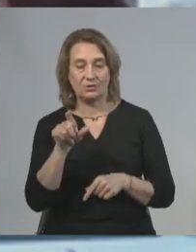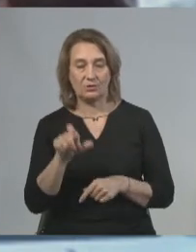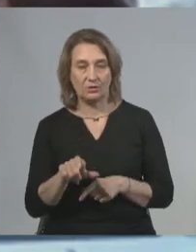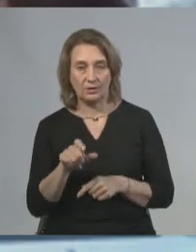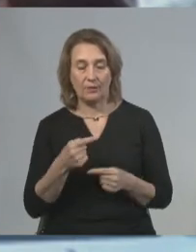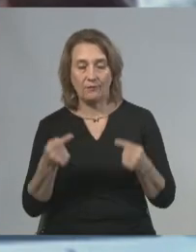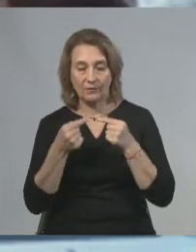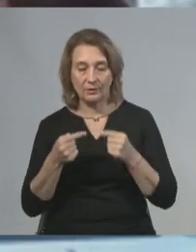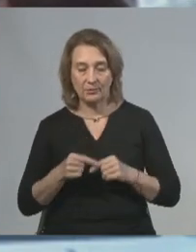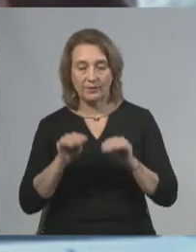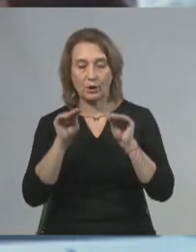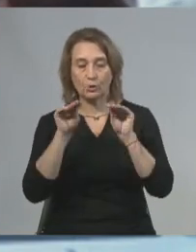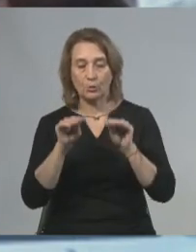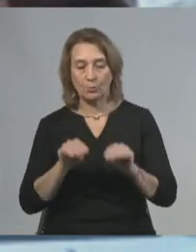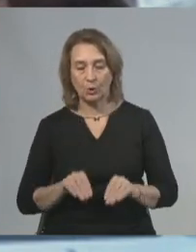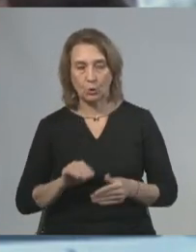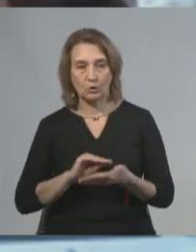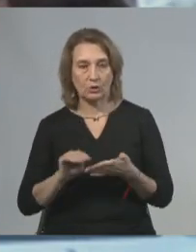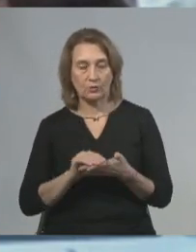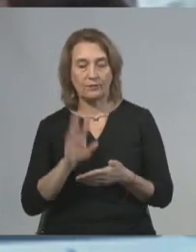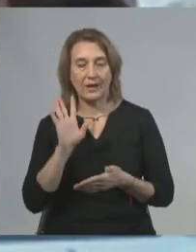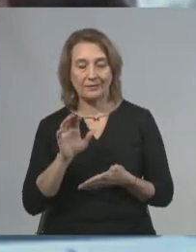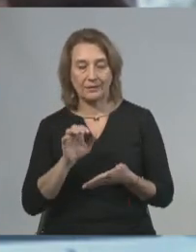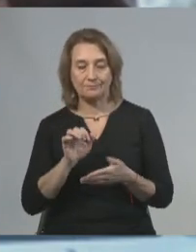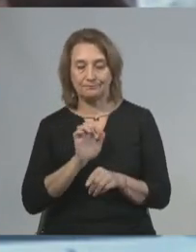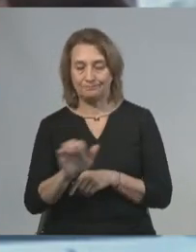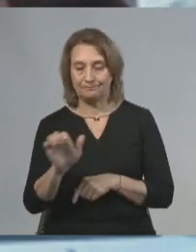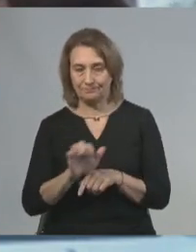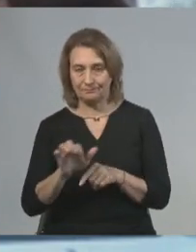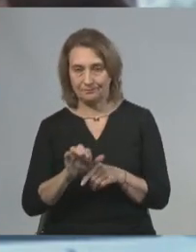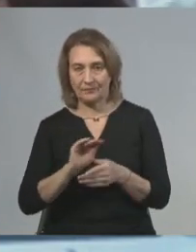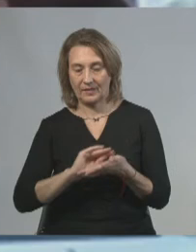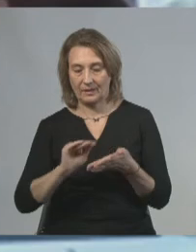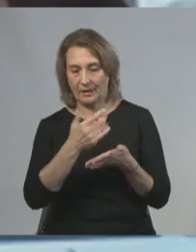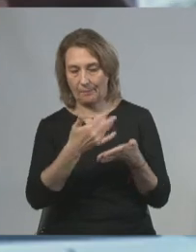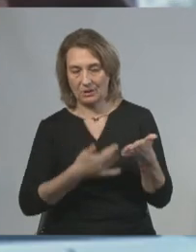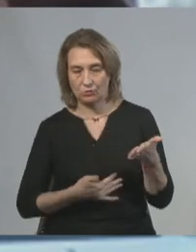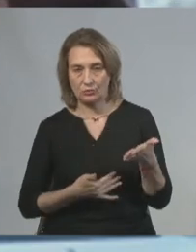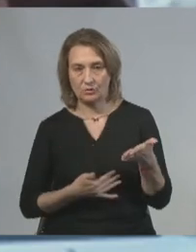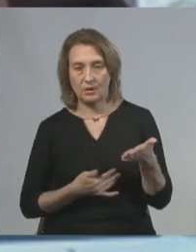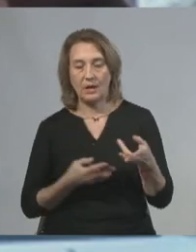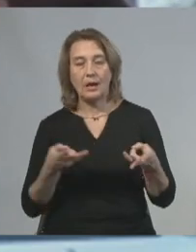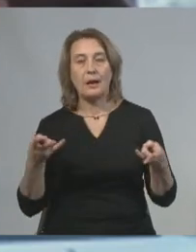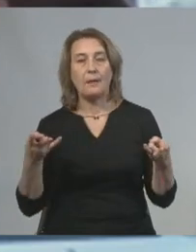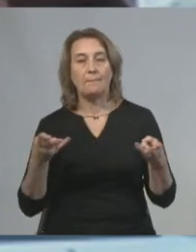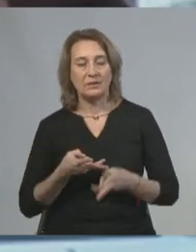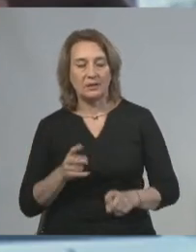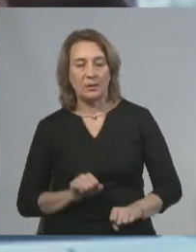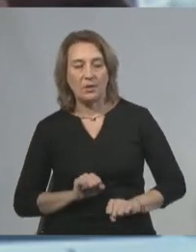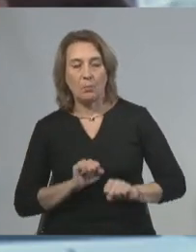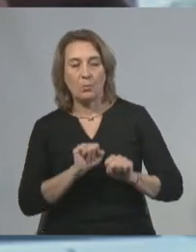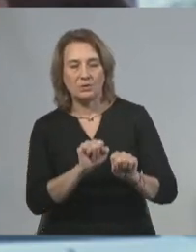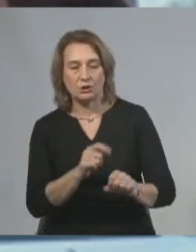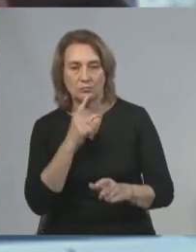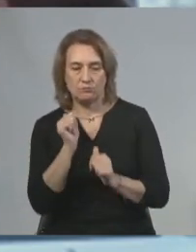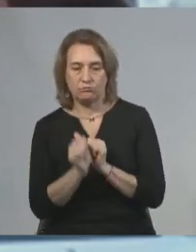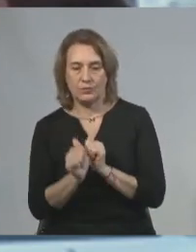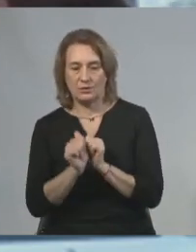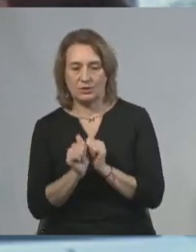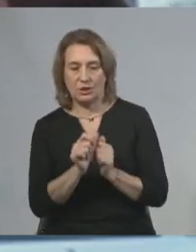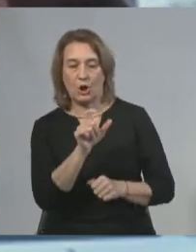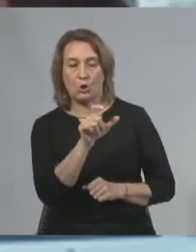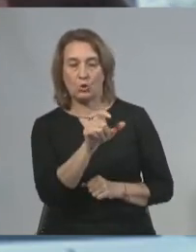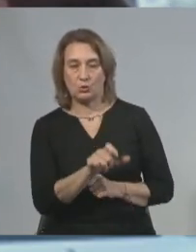about if problems come out again then who you should contact again the police the judiciary system and the social